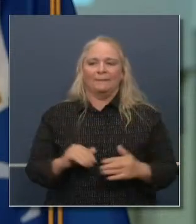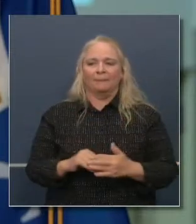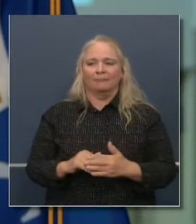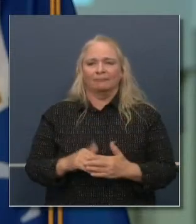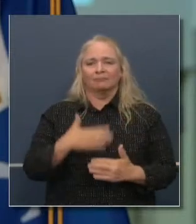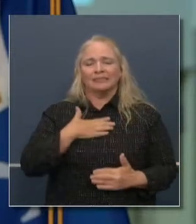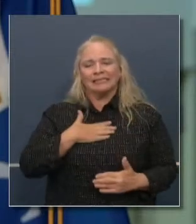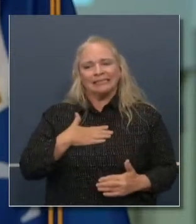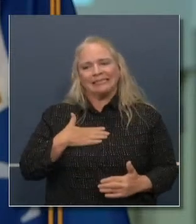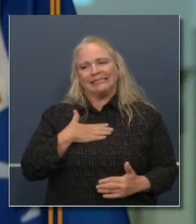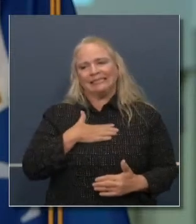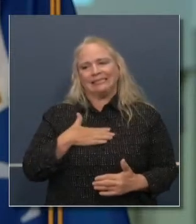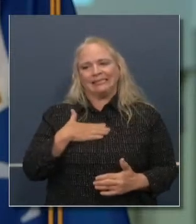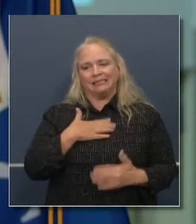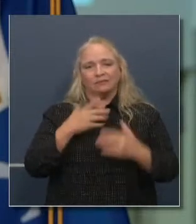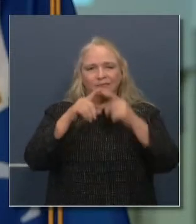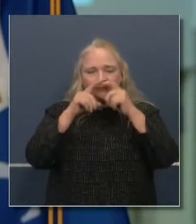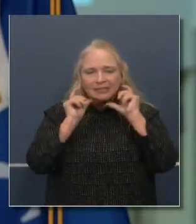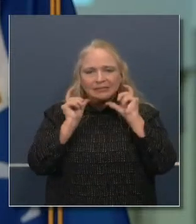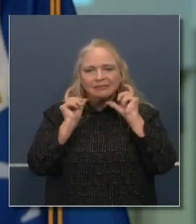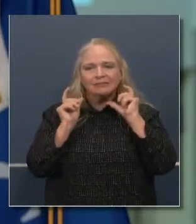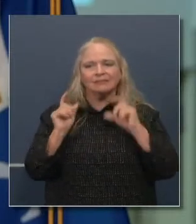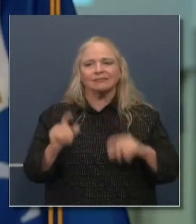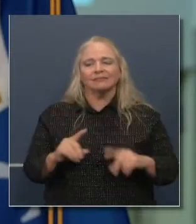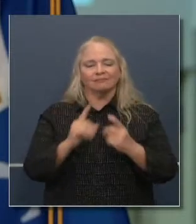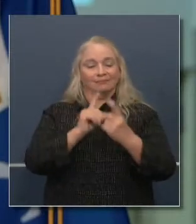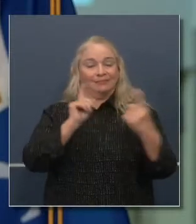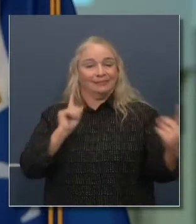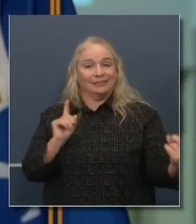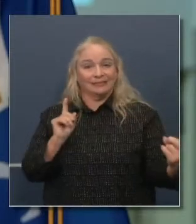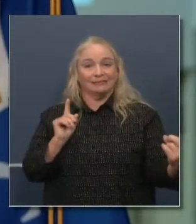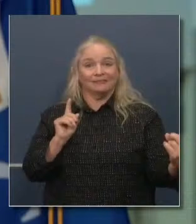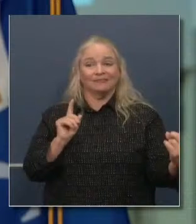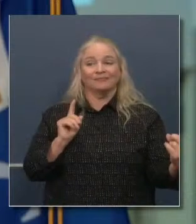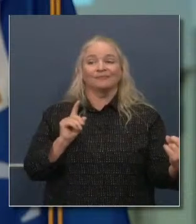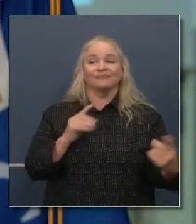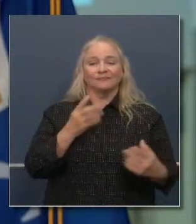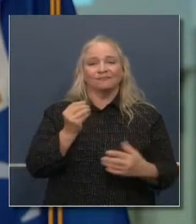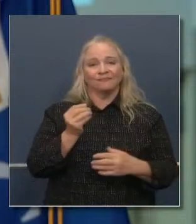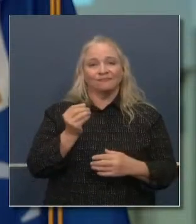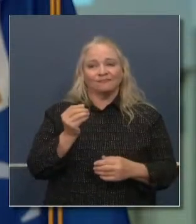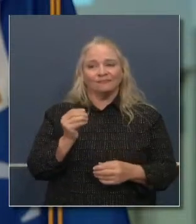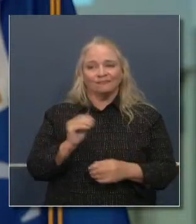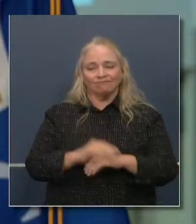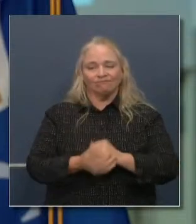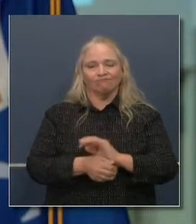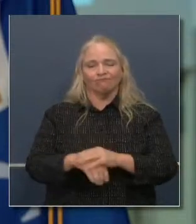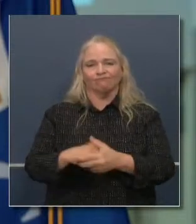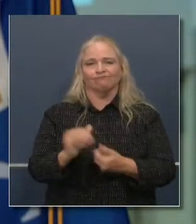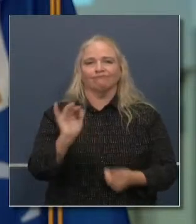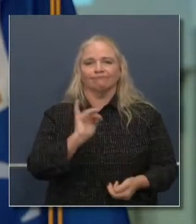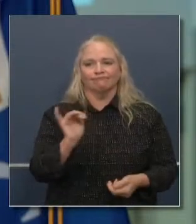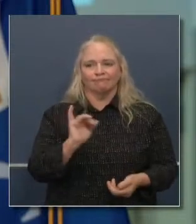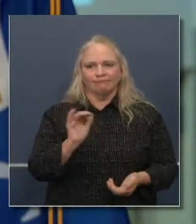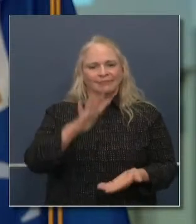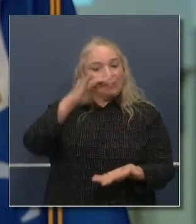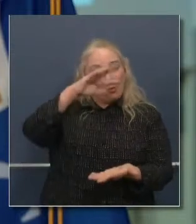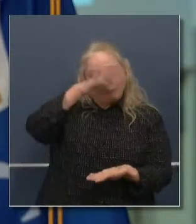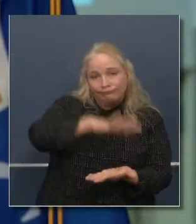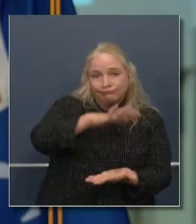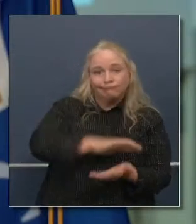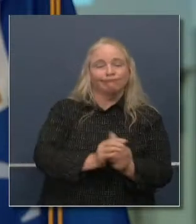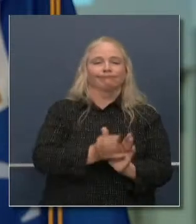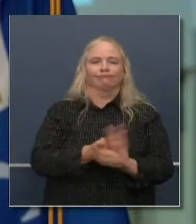wear a mask, to physically distance, and continue those hygiene practices that are essential. Continue to remind